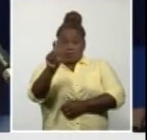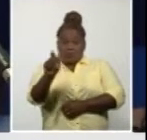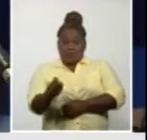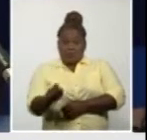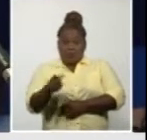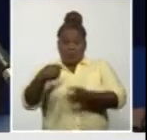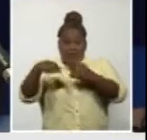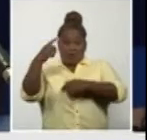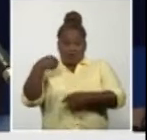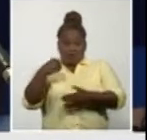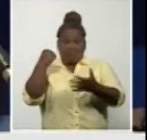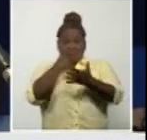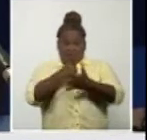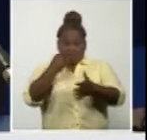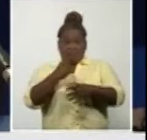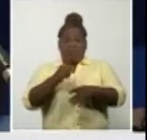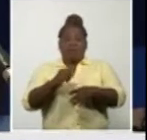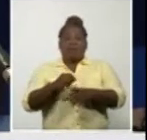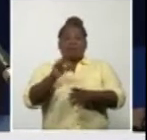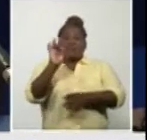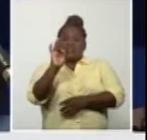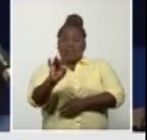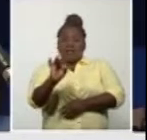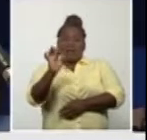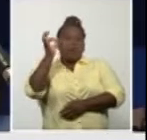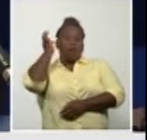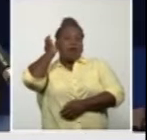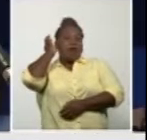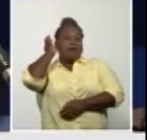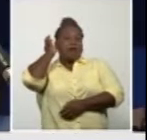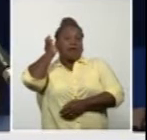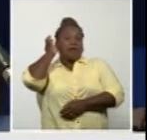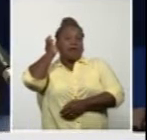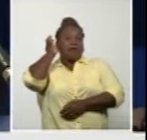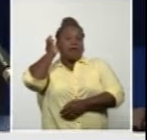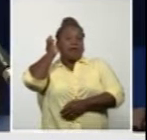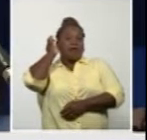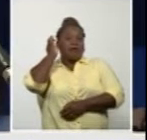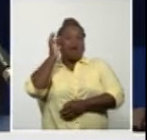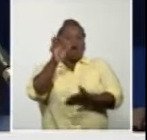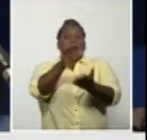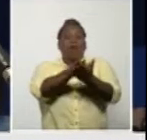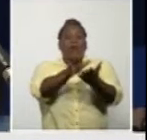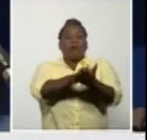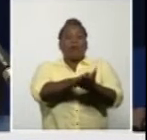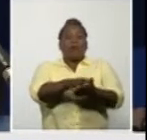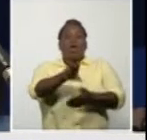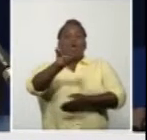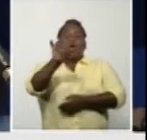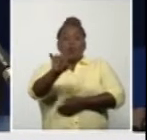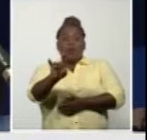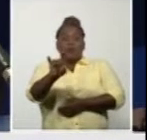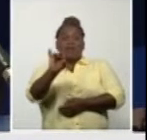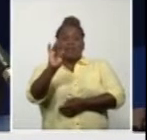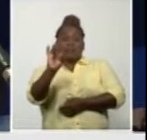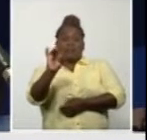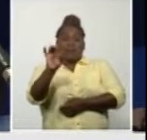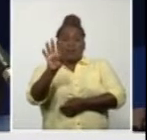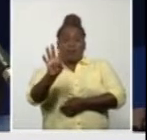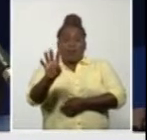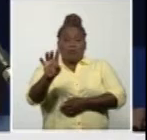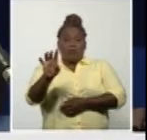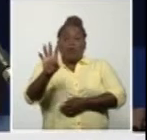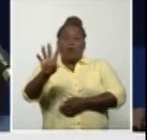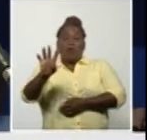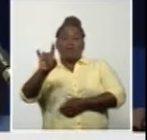maintained, which represents 6.8% of all confirmed cases. Of the 11 cases diagnosed